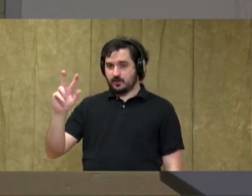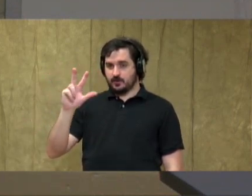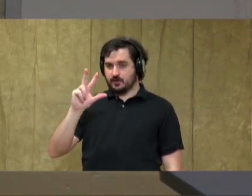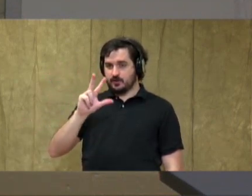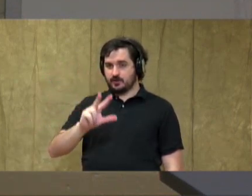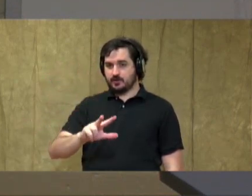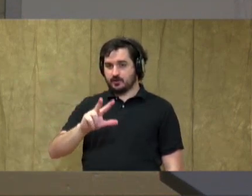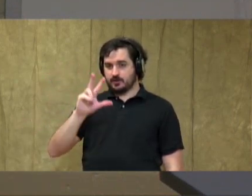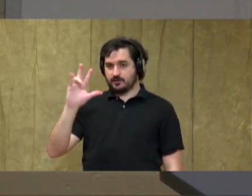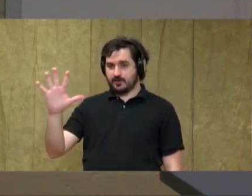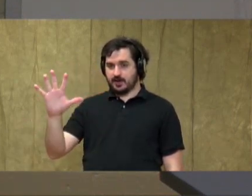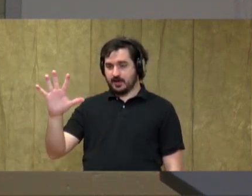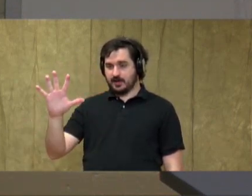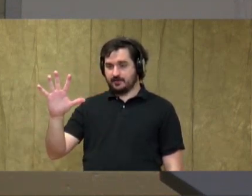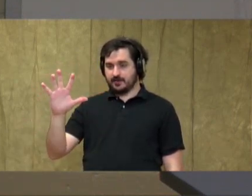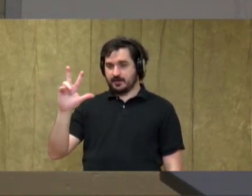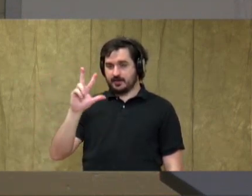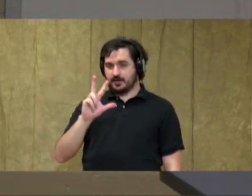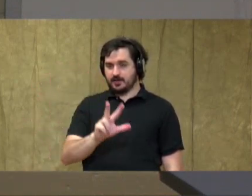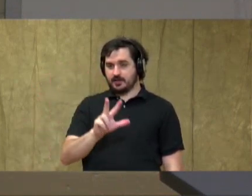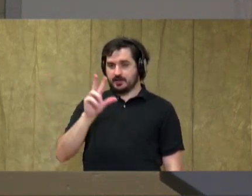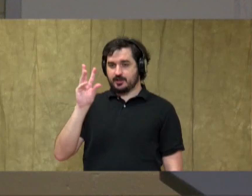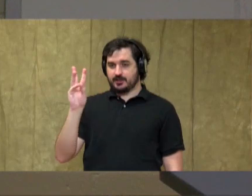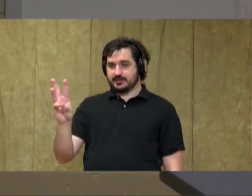34, 35,